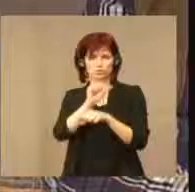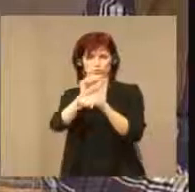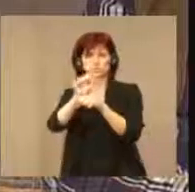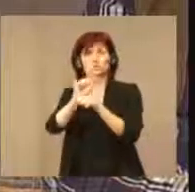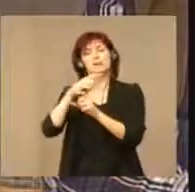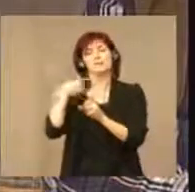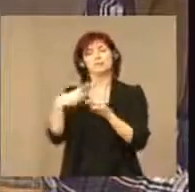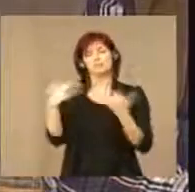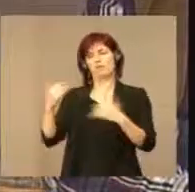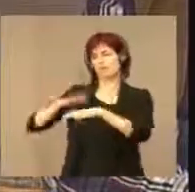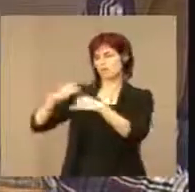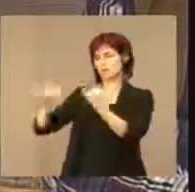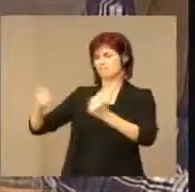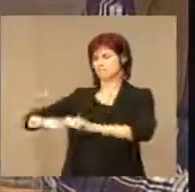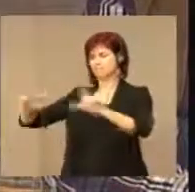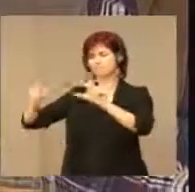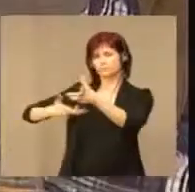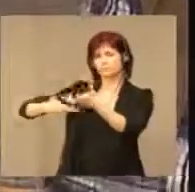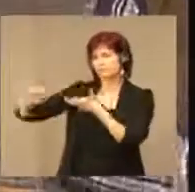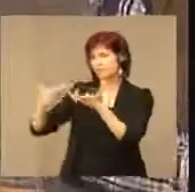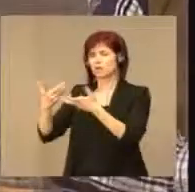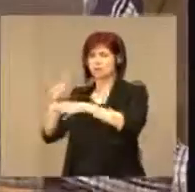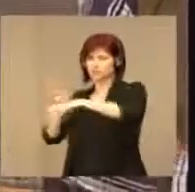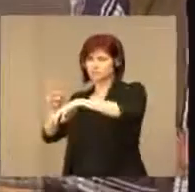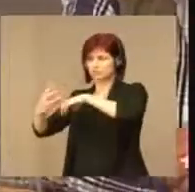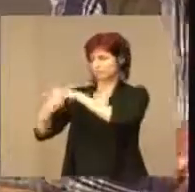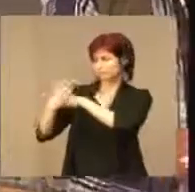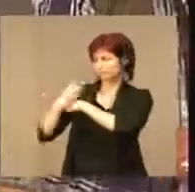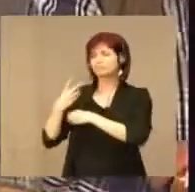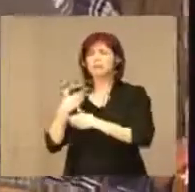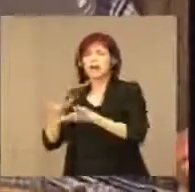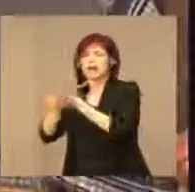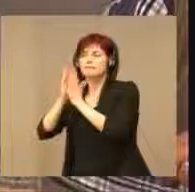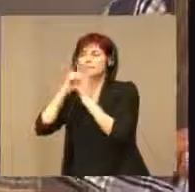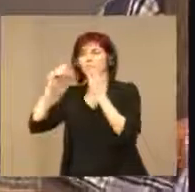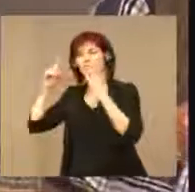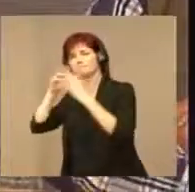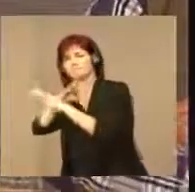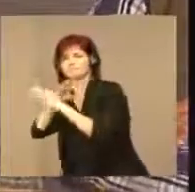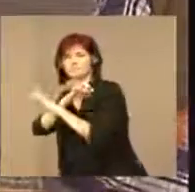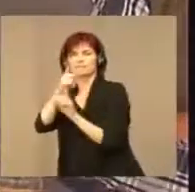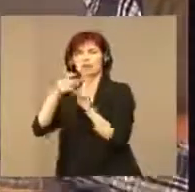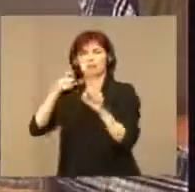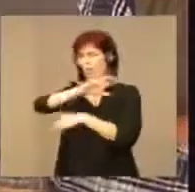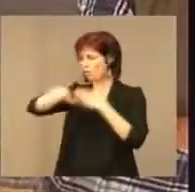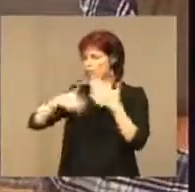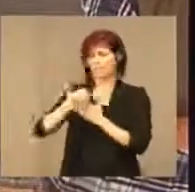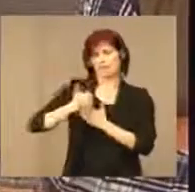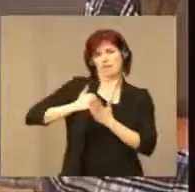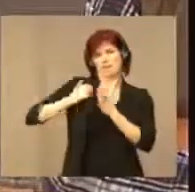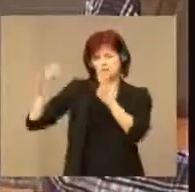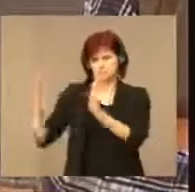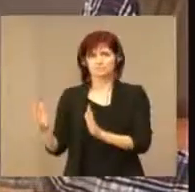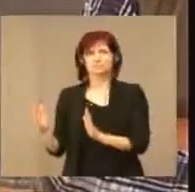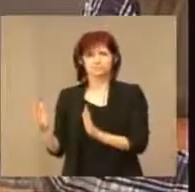consultation process on the departmental website, seeking input from all Canadians with respect